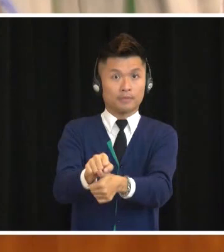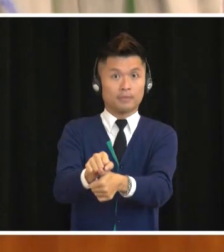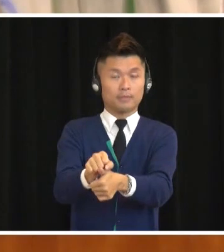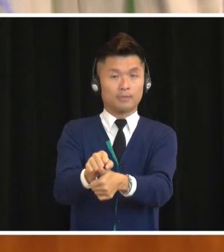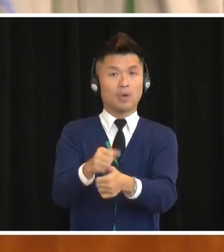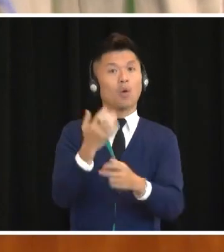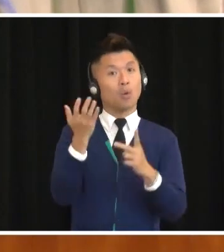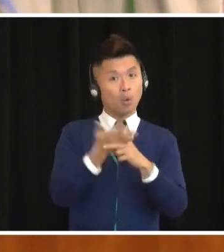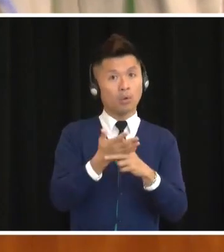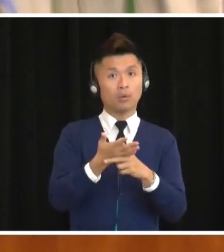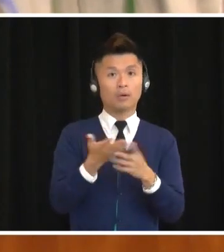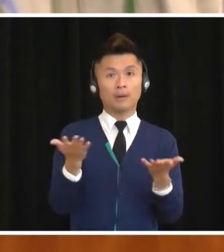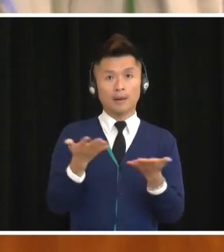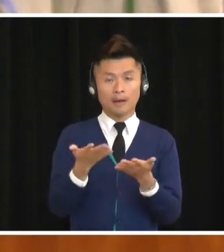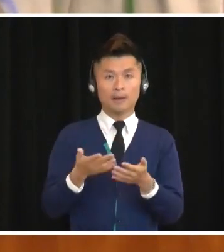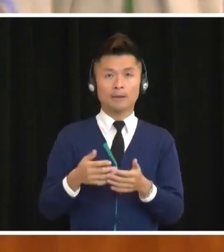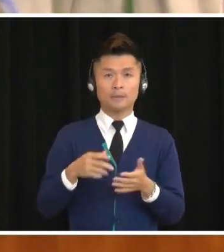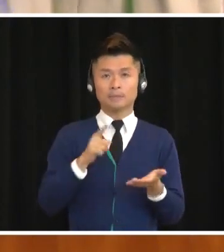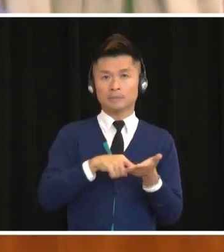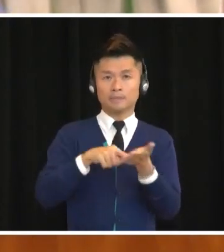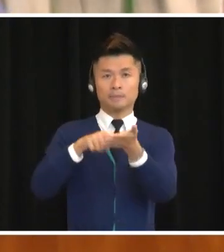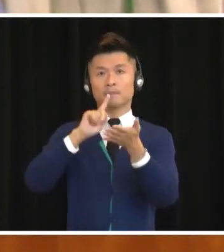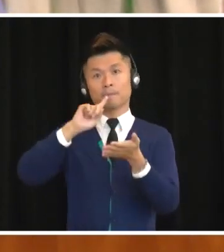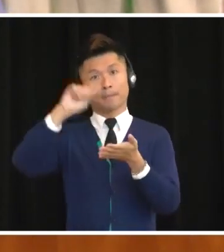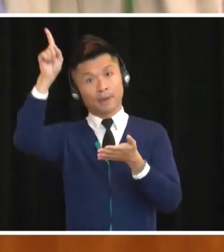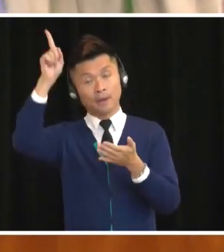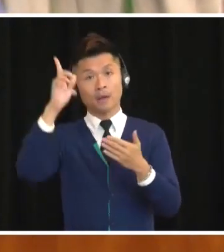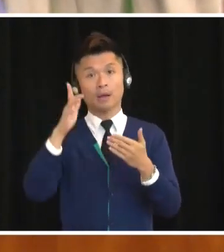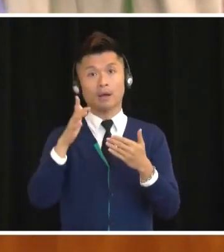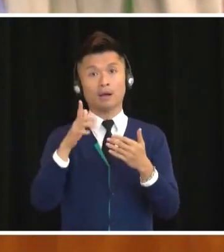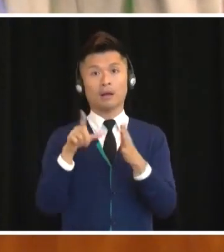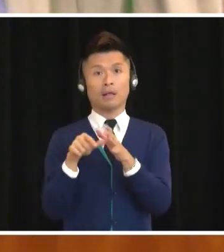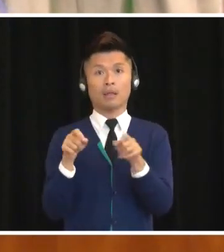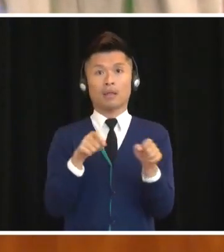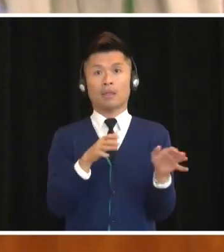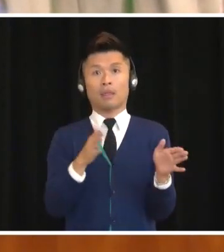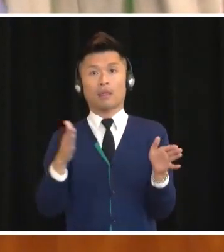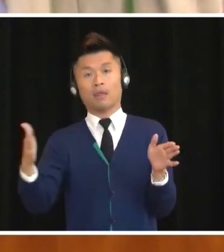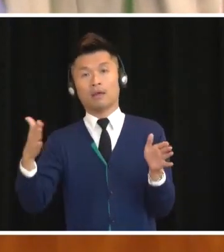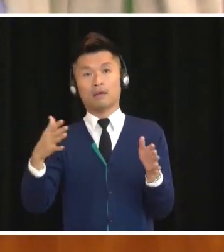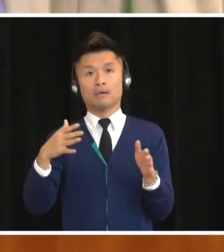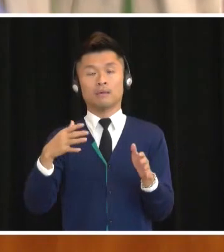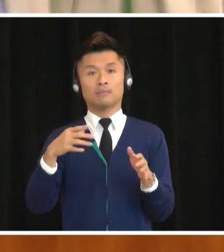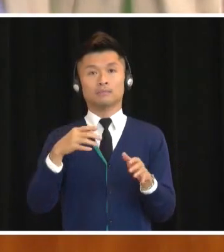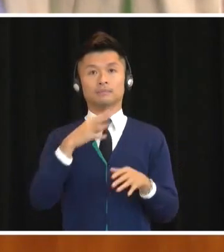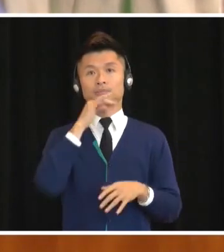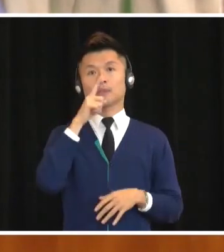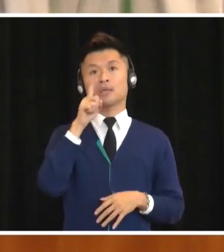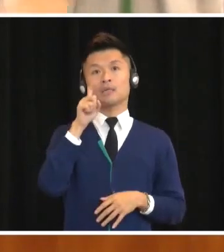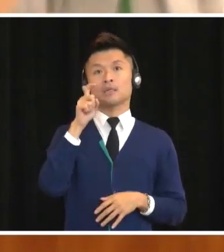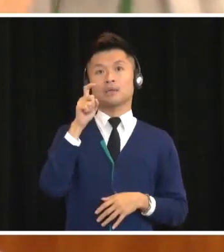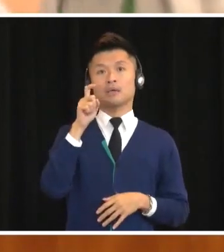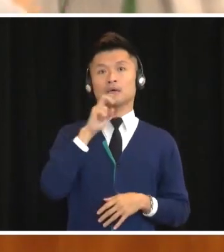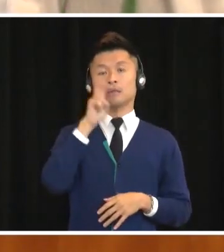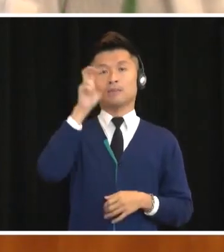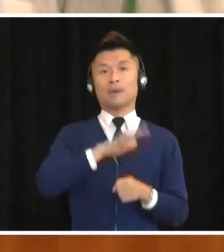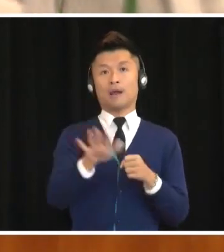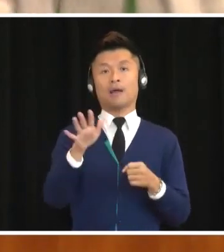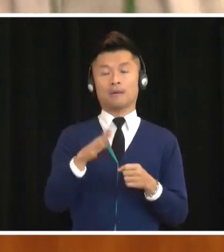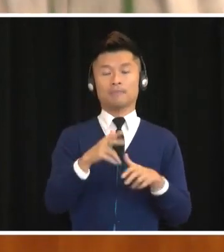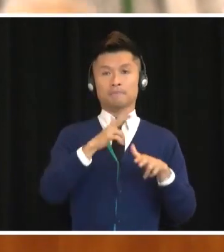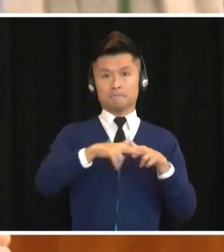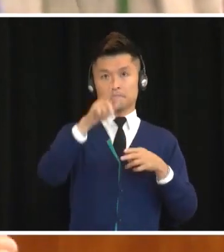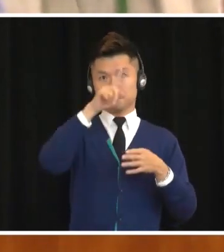to 18-year-old. But by the time the case was reported and handled by the court, he was